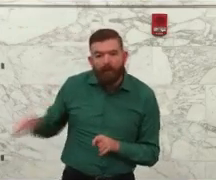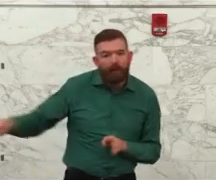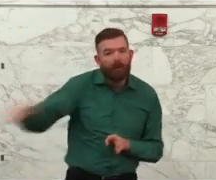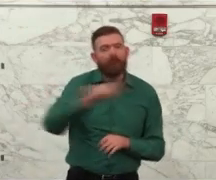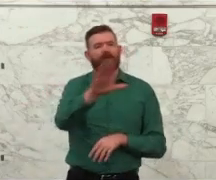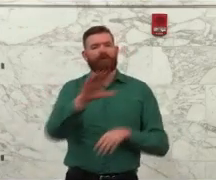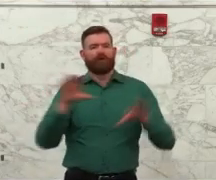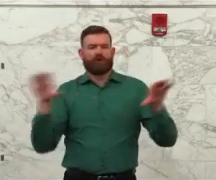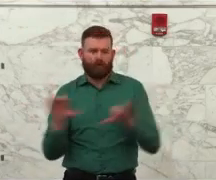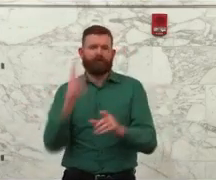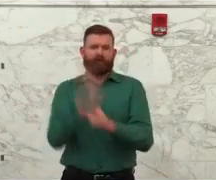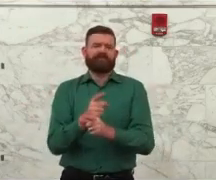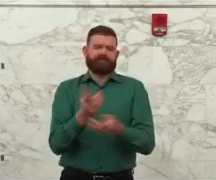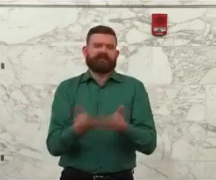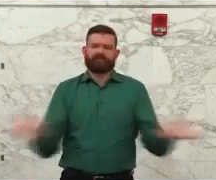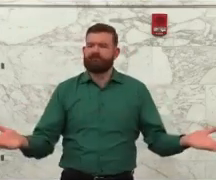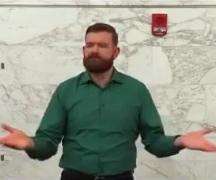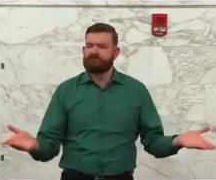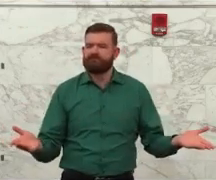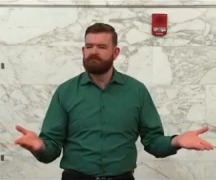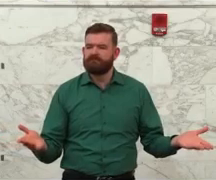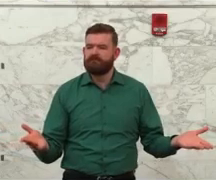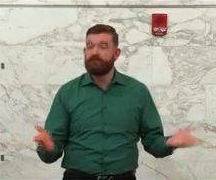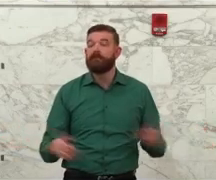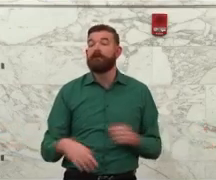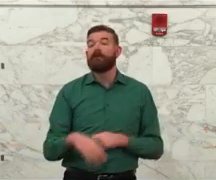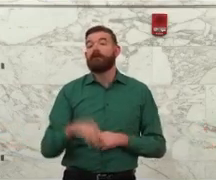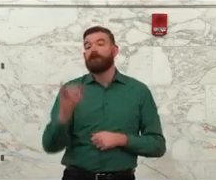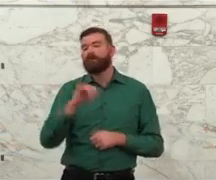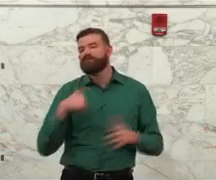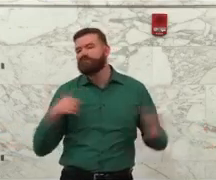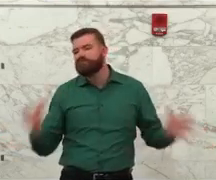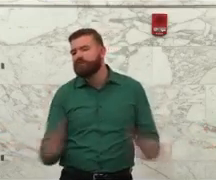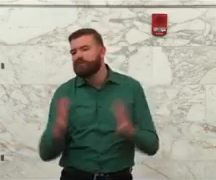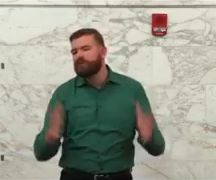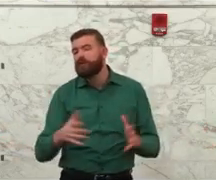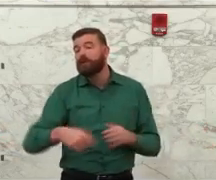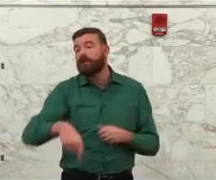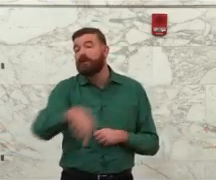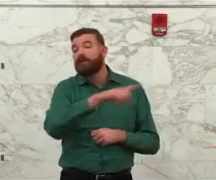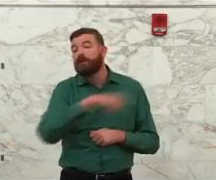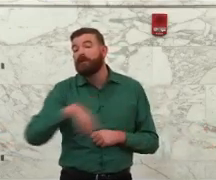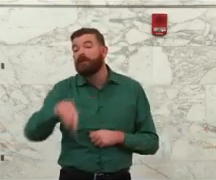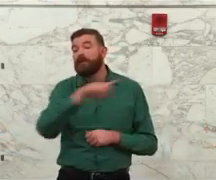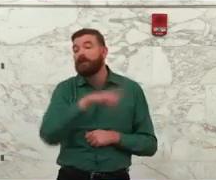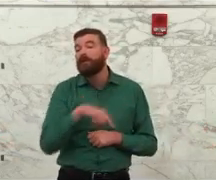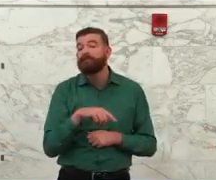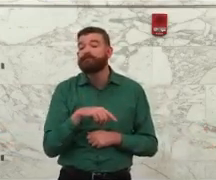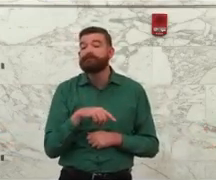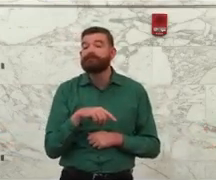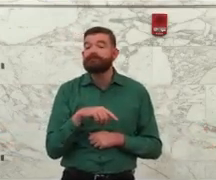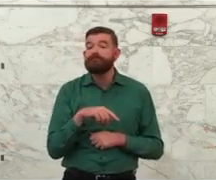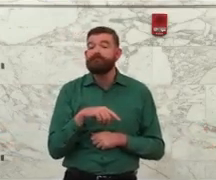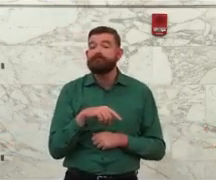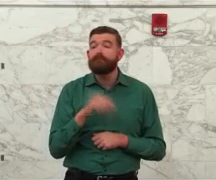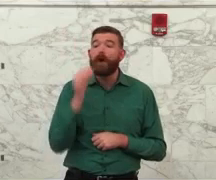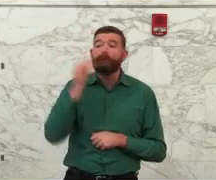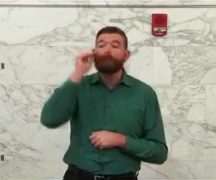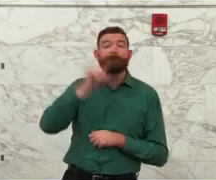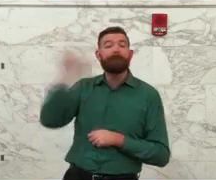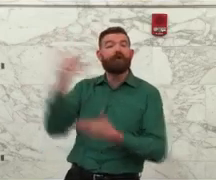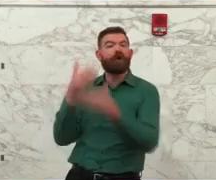Additionally, I urge those who have homes at the Jersey Shore to not go to them at this time.